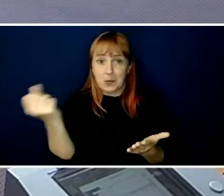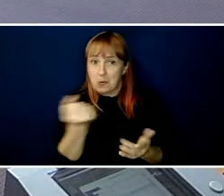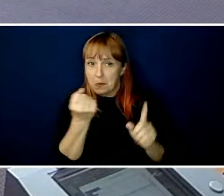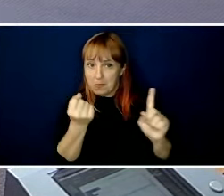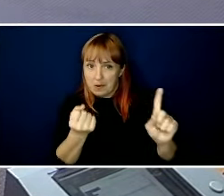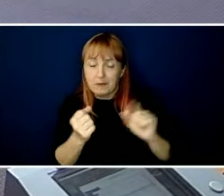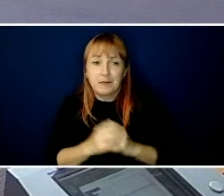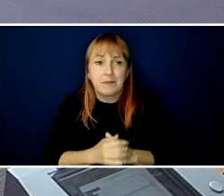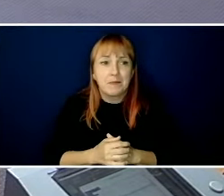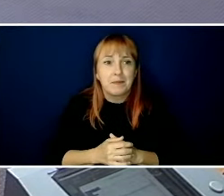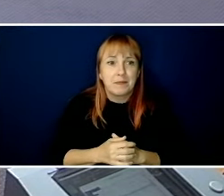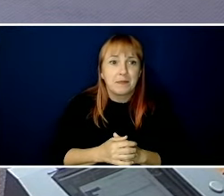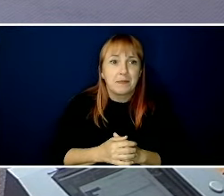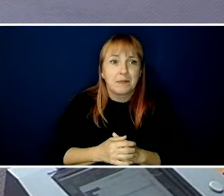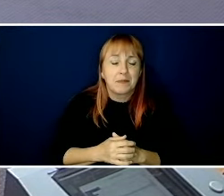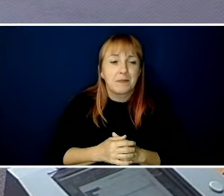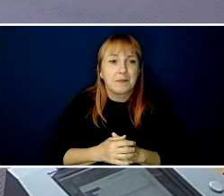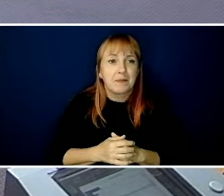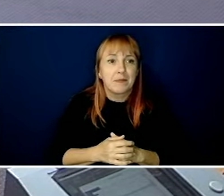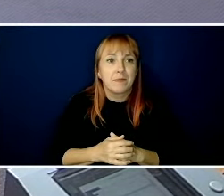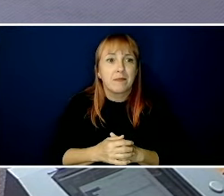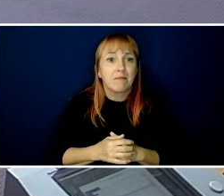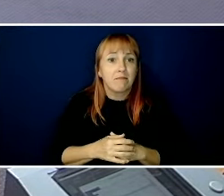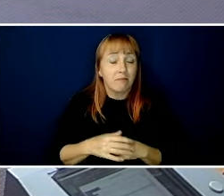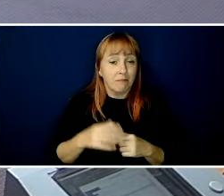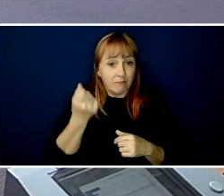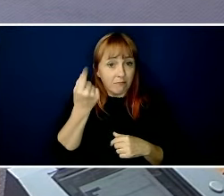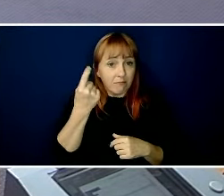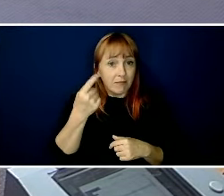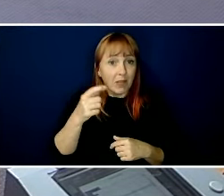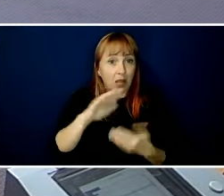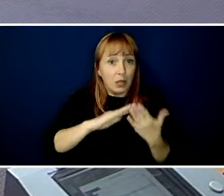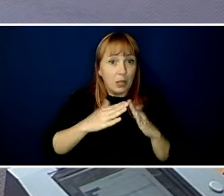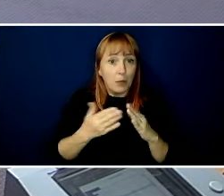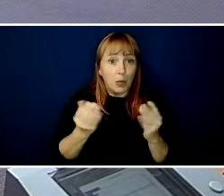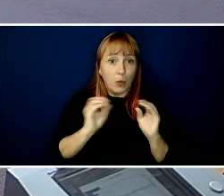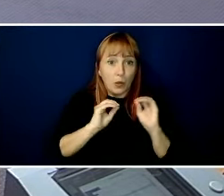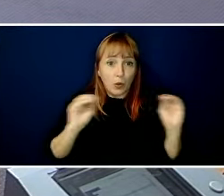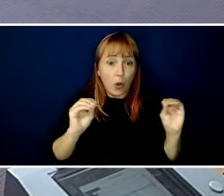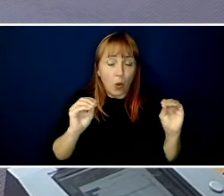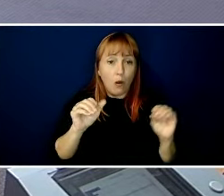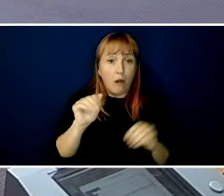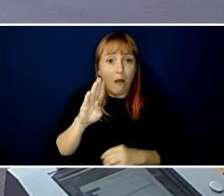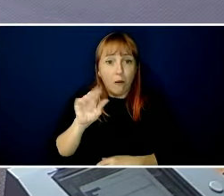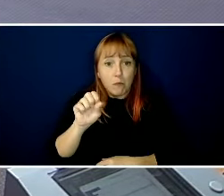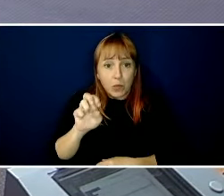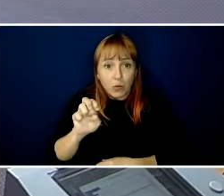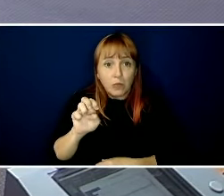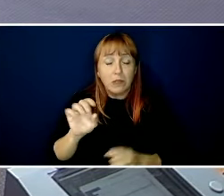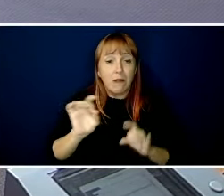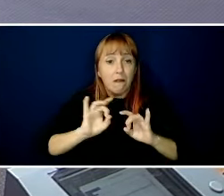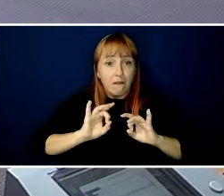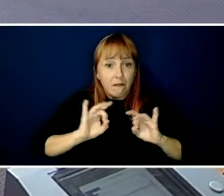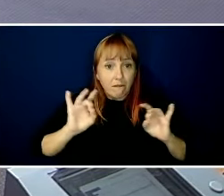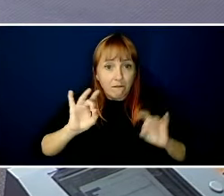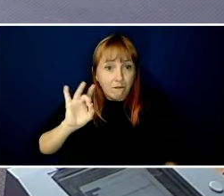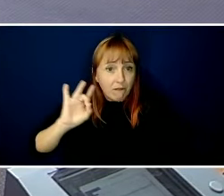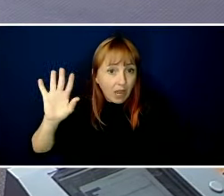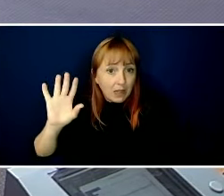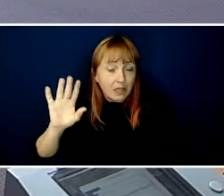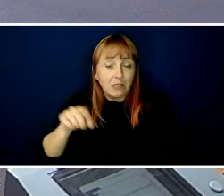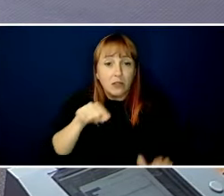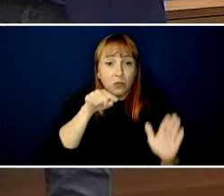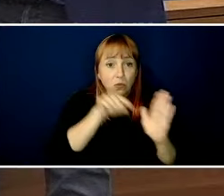little lesson here. Whereas a community without abuse, violence, and suicide is a dream we all share, and whereas any form